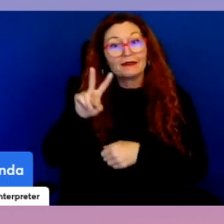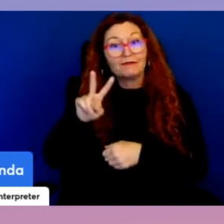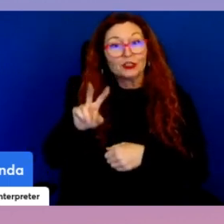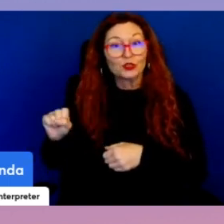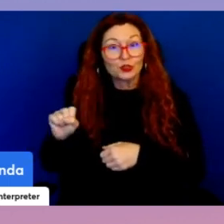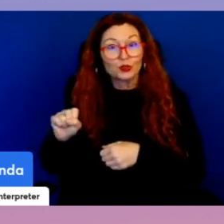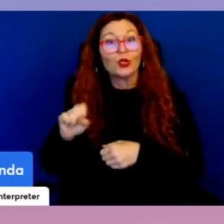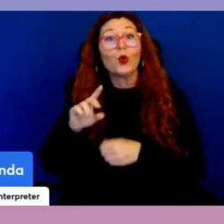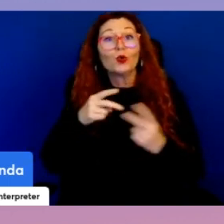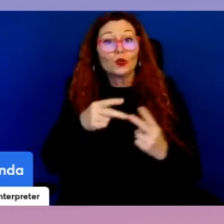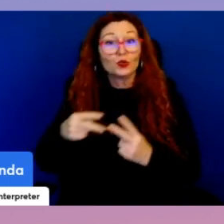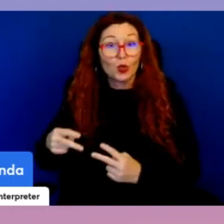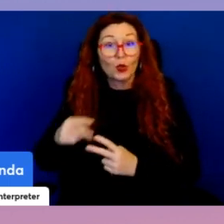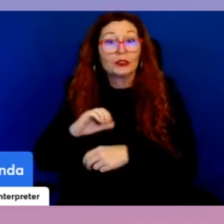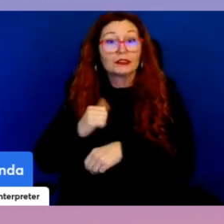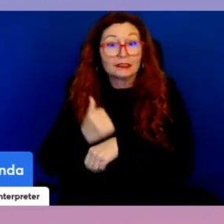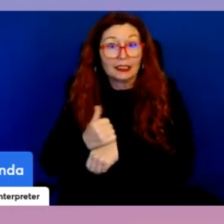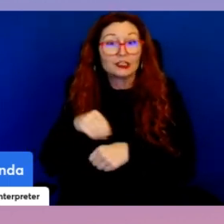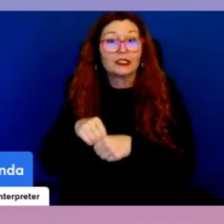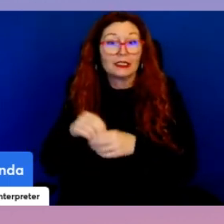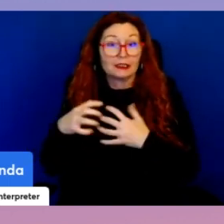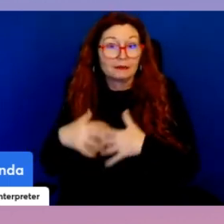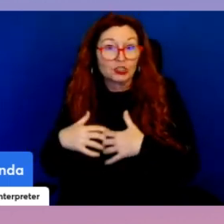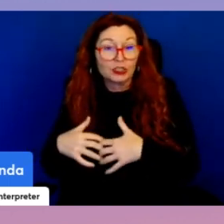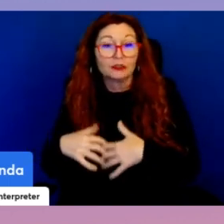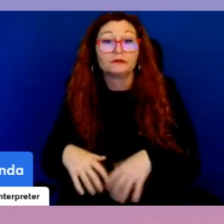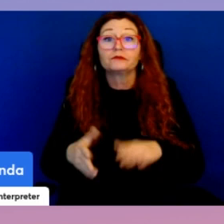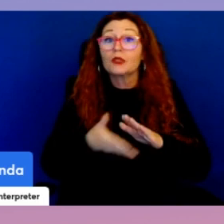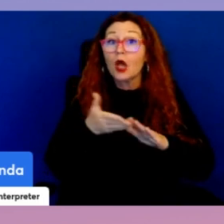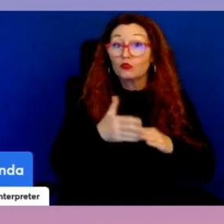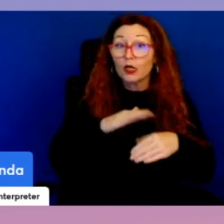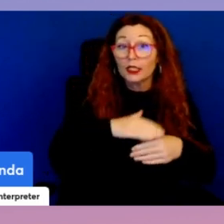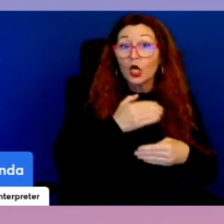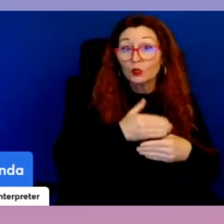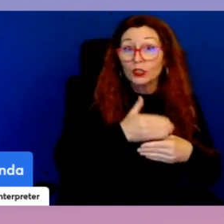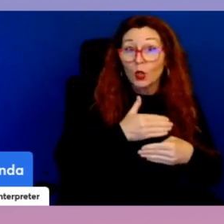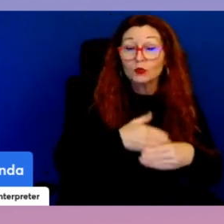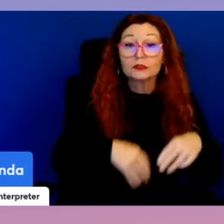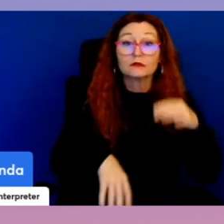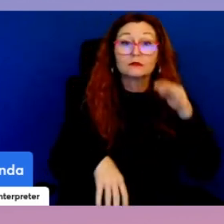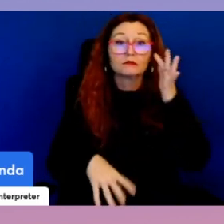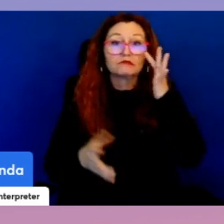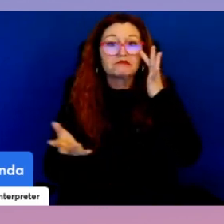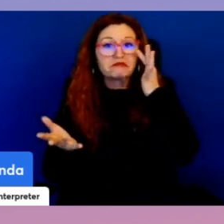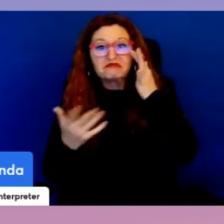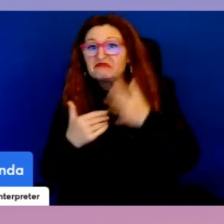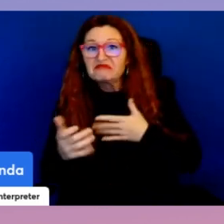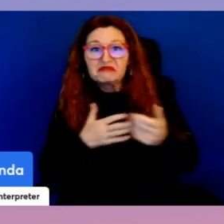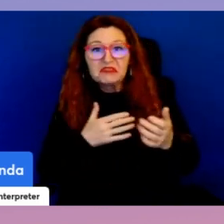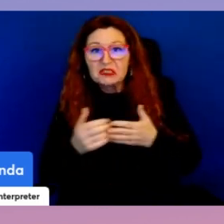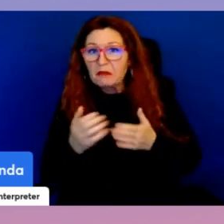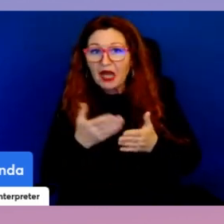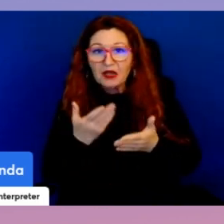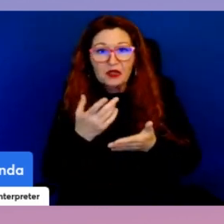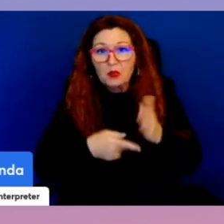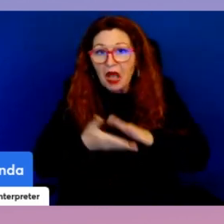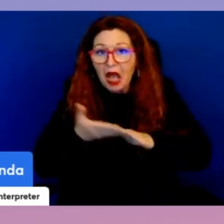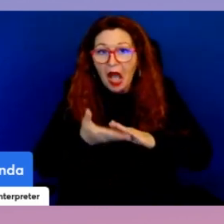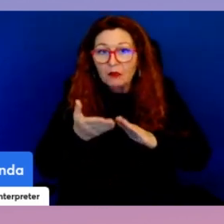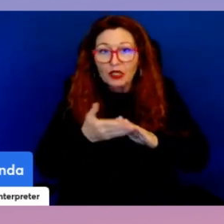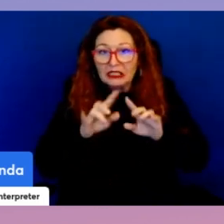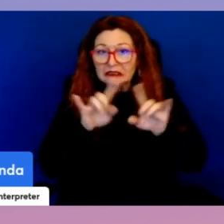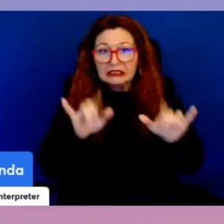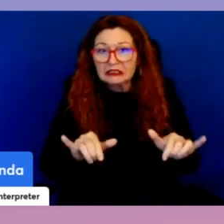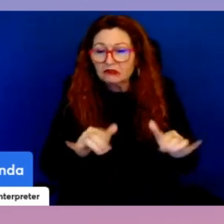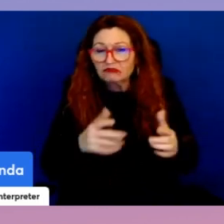on your machine. So I'm running this in Windows here. It doesn't matter what operating system you're running it in, it's going